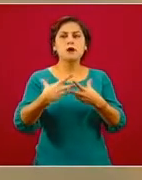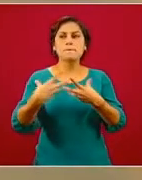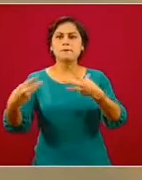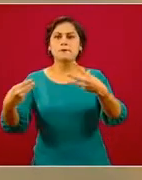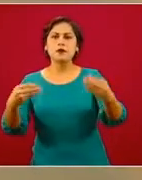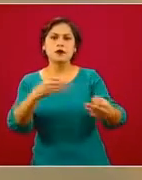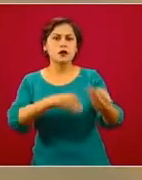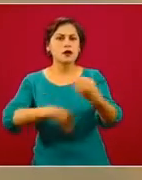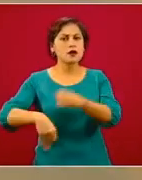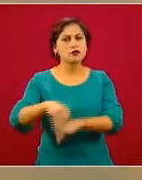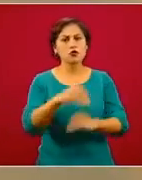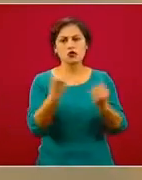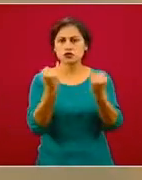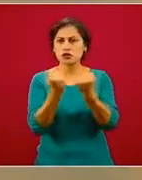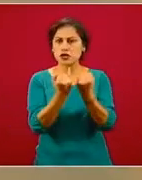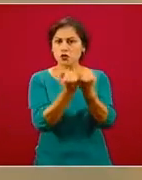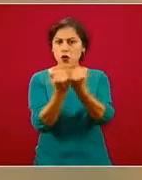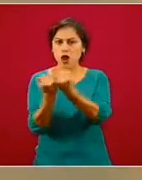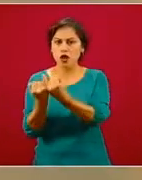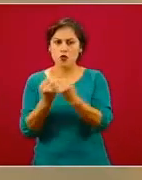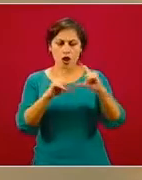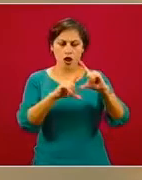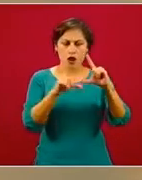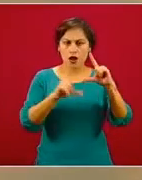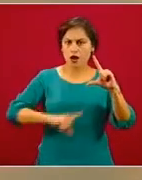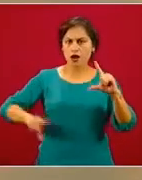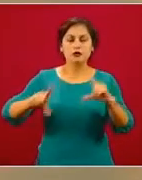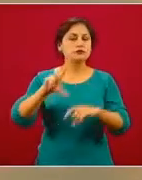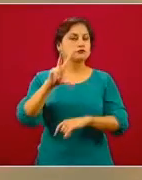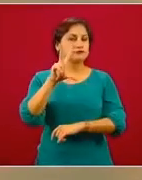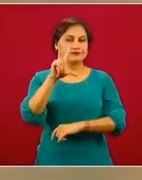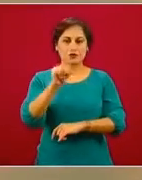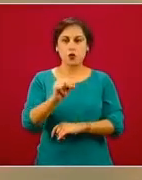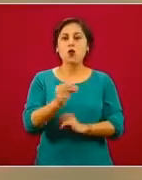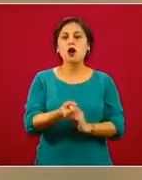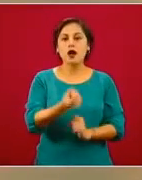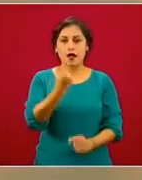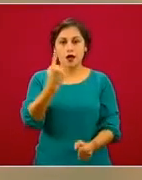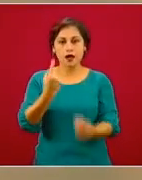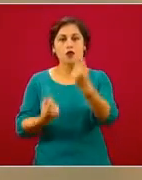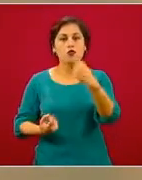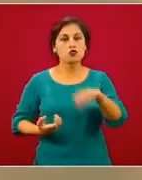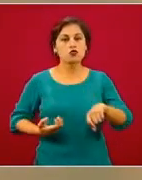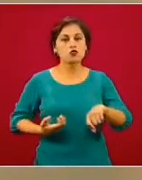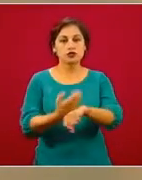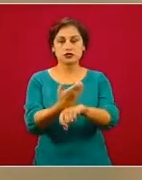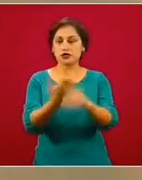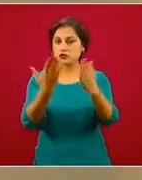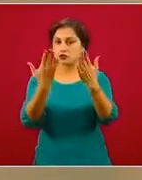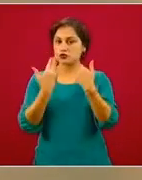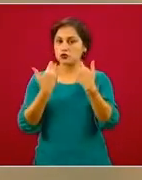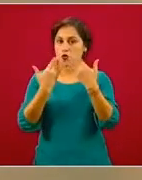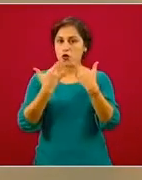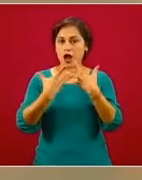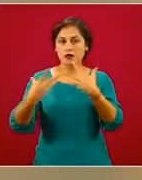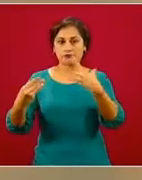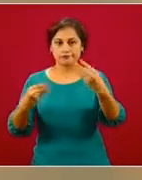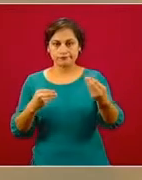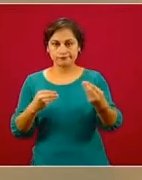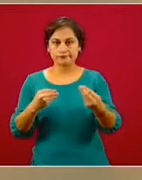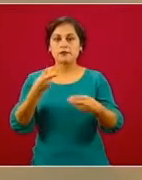because the disease is not behaving in a uniform way across the entire country.